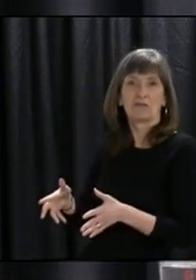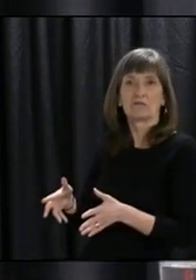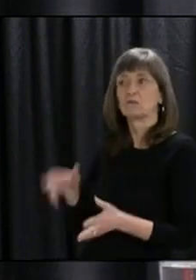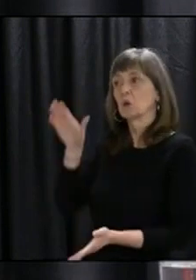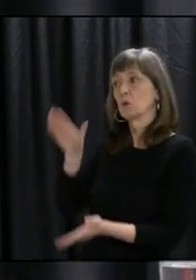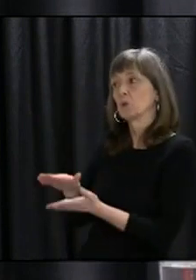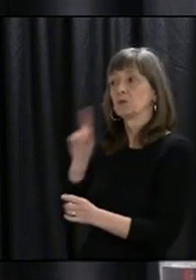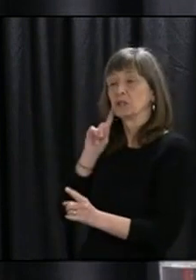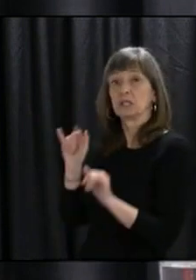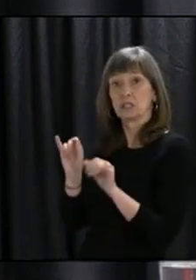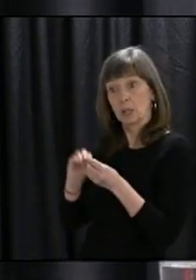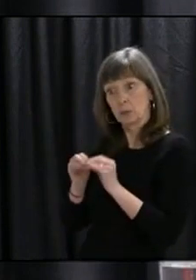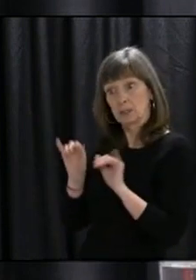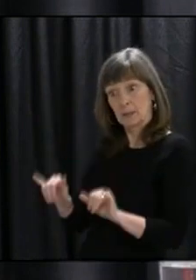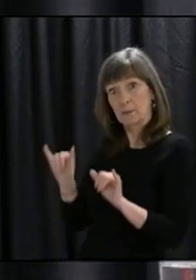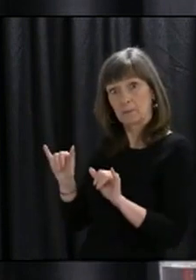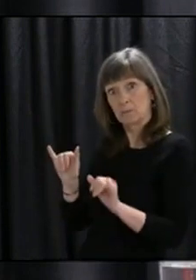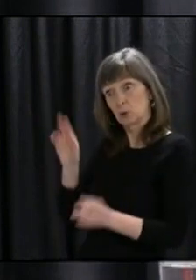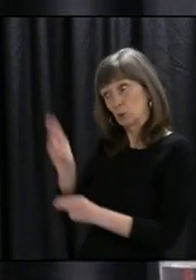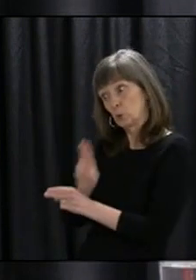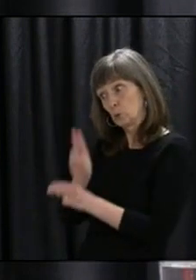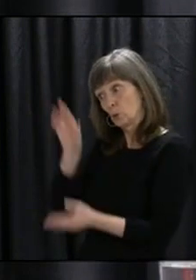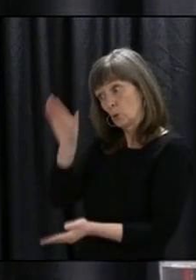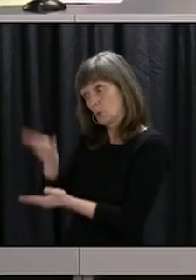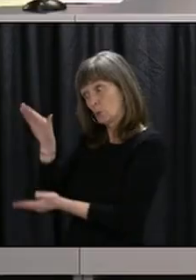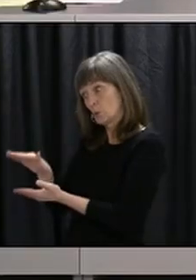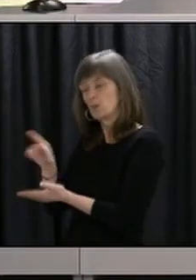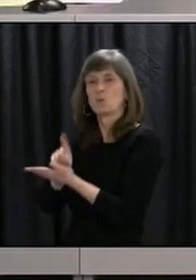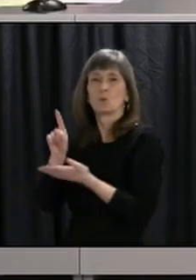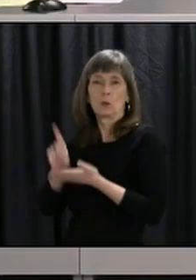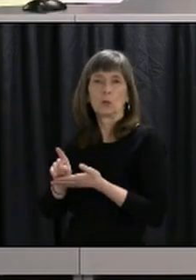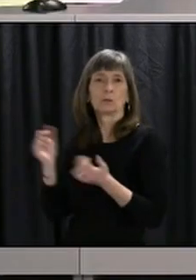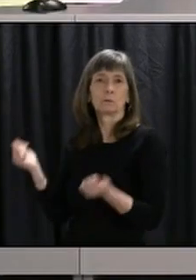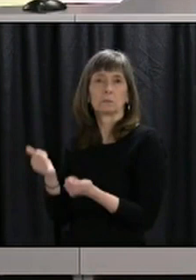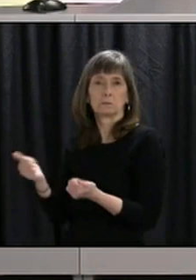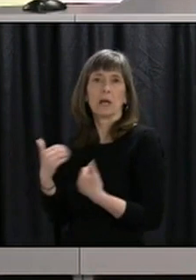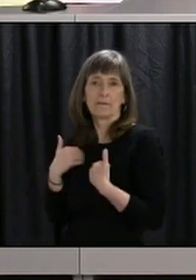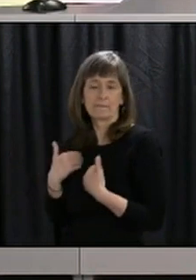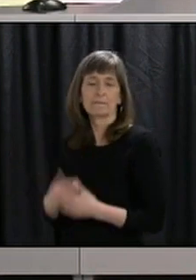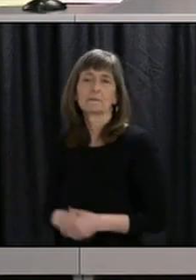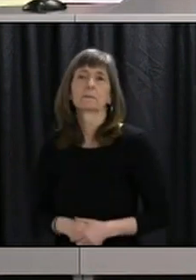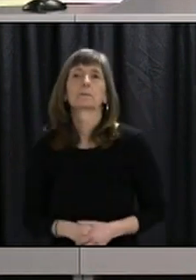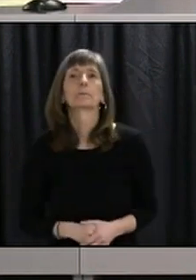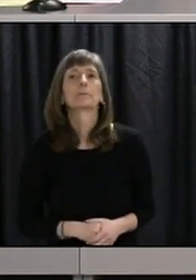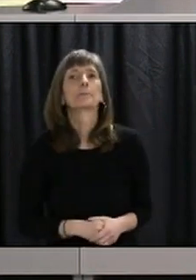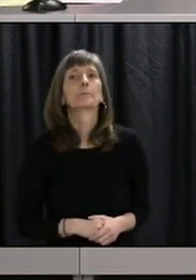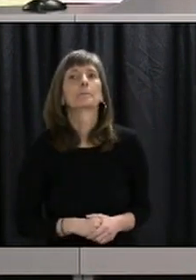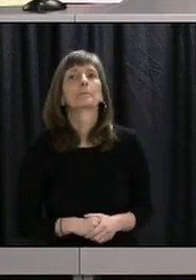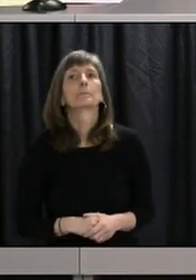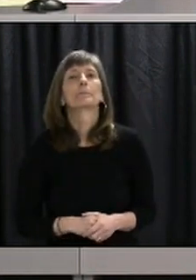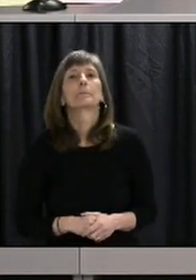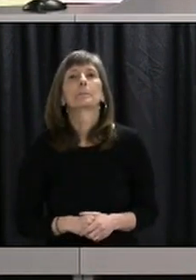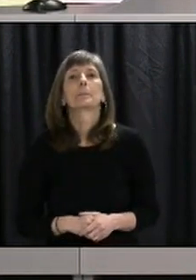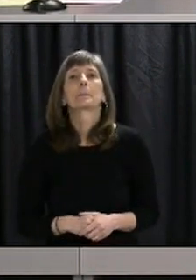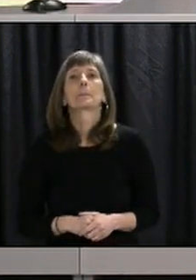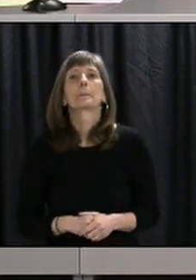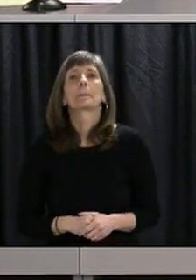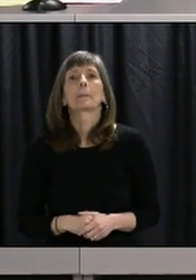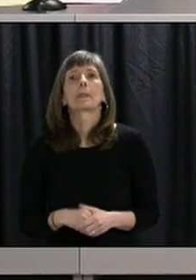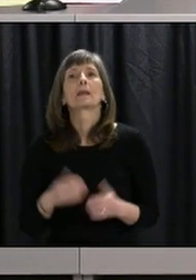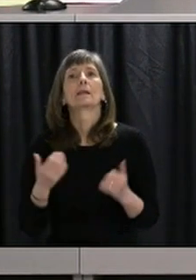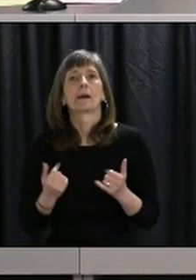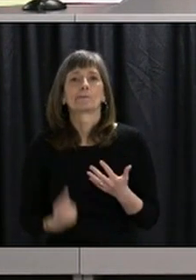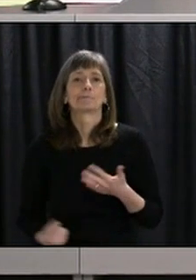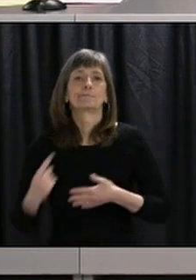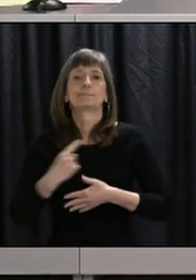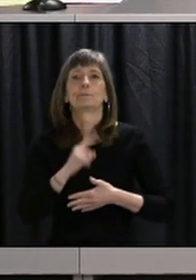rate. Thank you. We will now start a second round of questioning, and we'll start with Elizabeth Whitten of